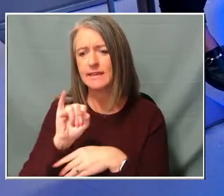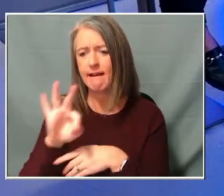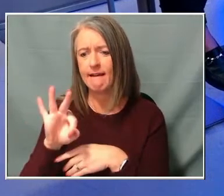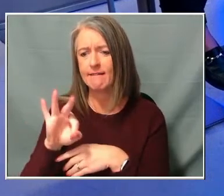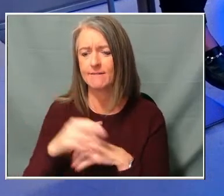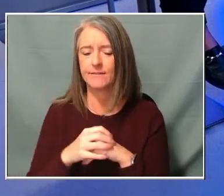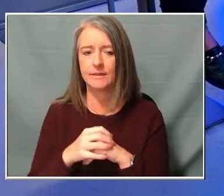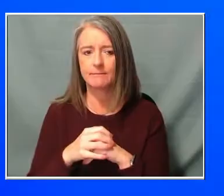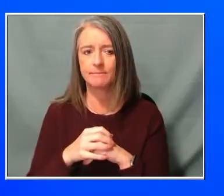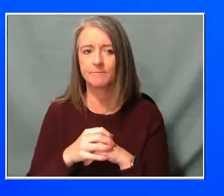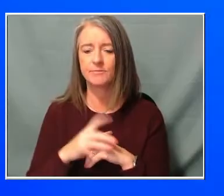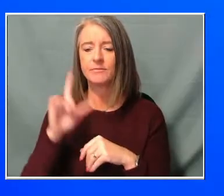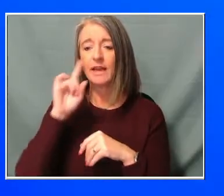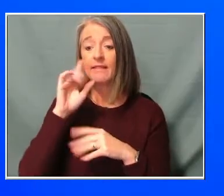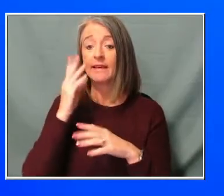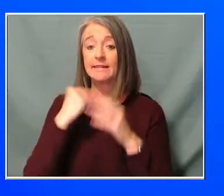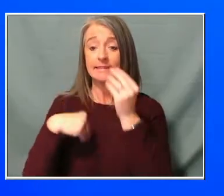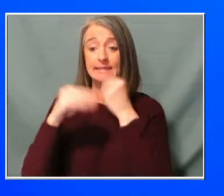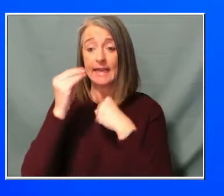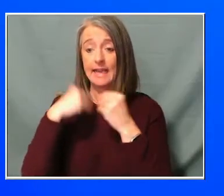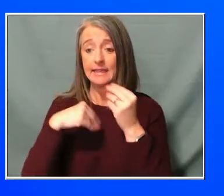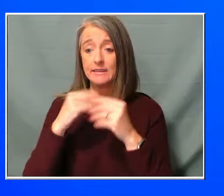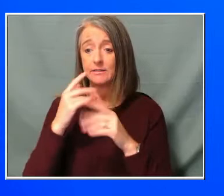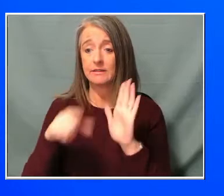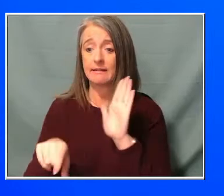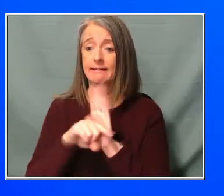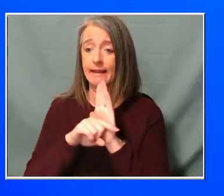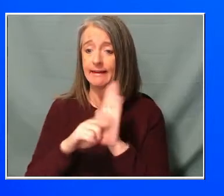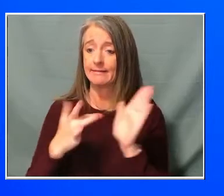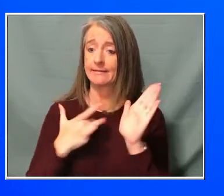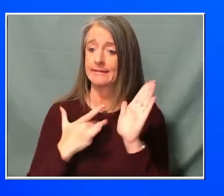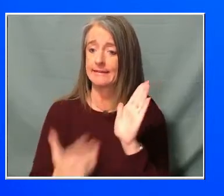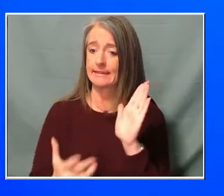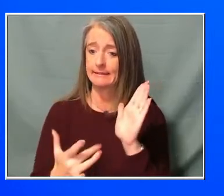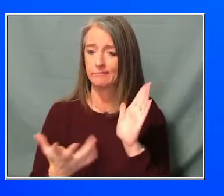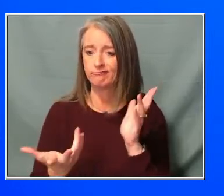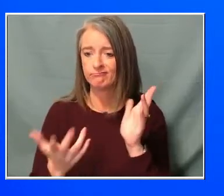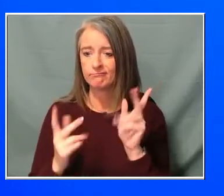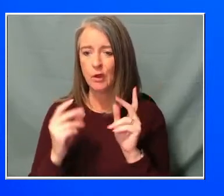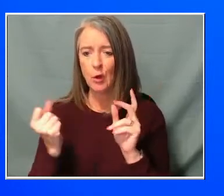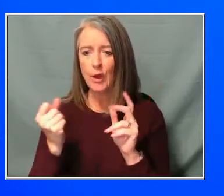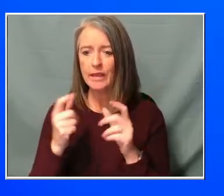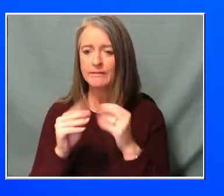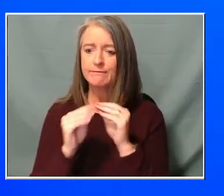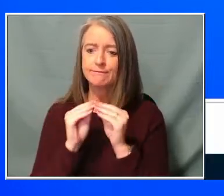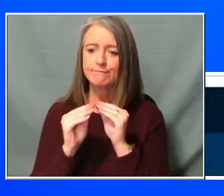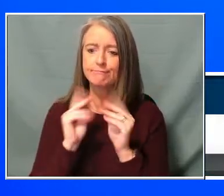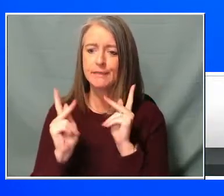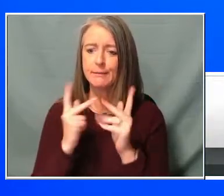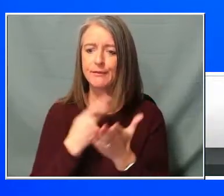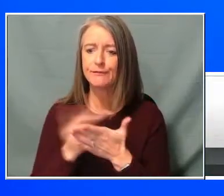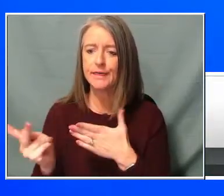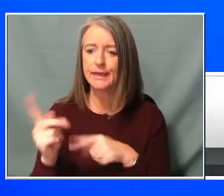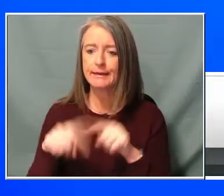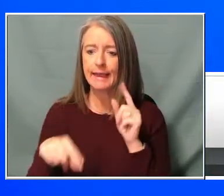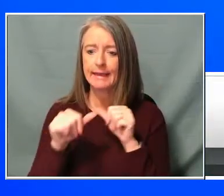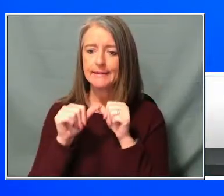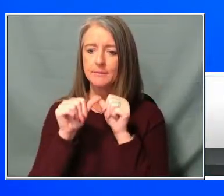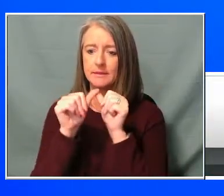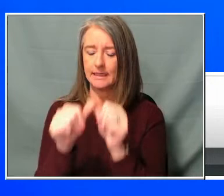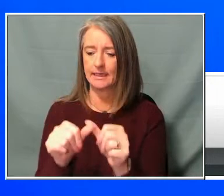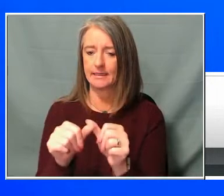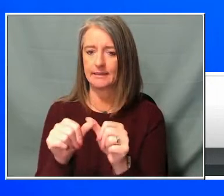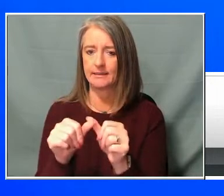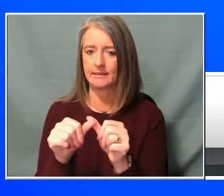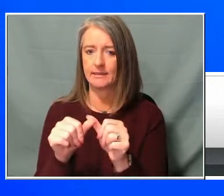think dieting often comes with a negative connotation. It's a quick fix that most people fail or can't sustain. And